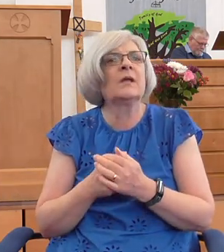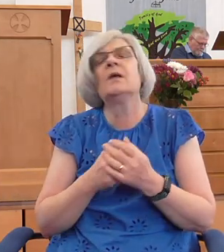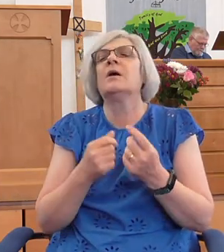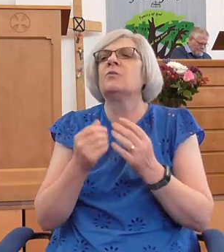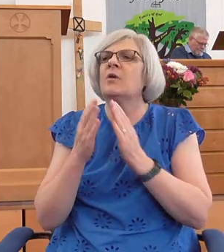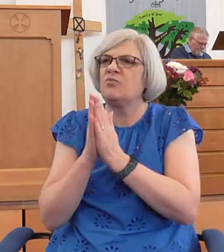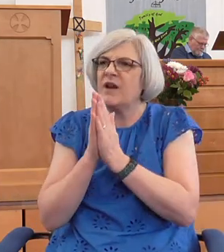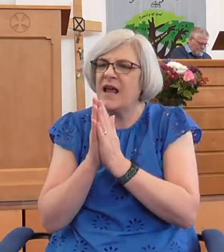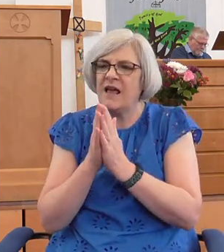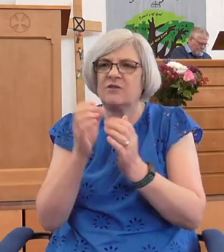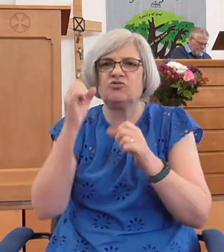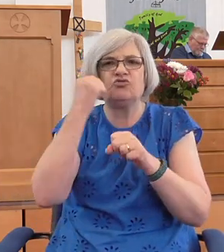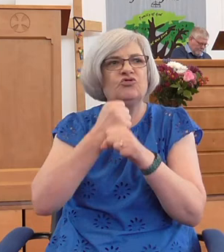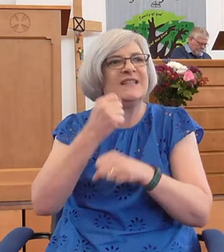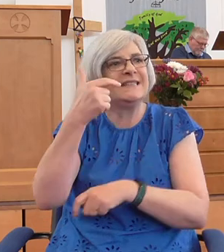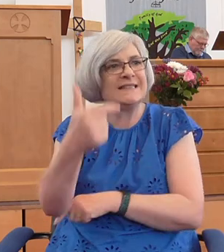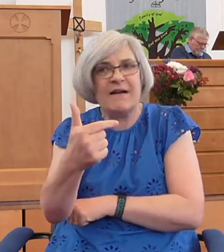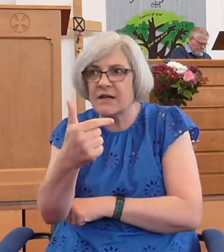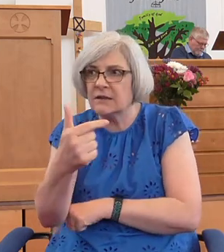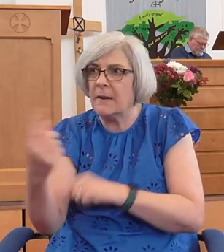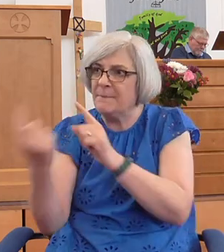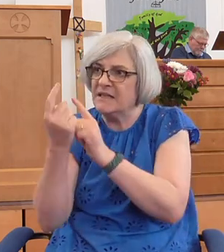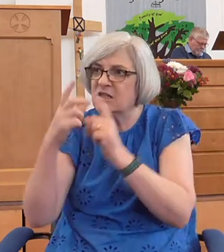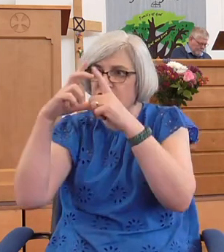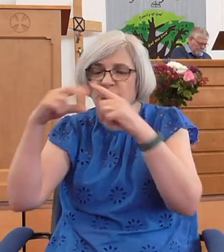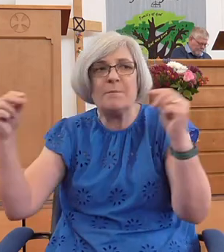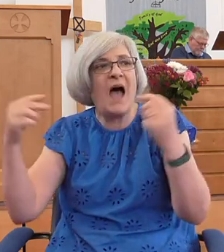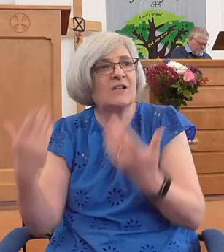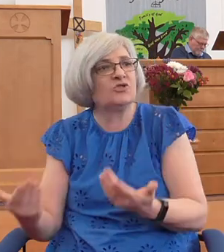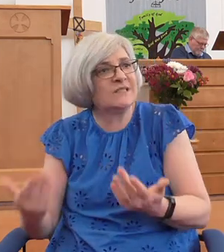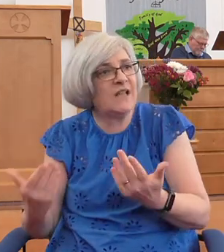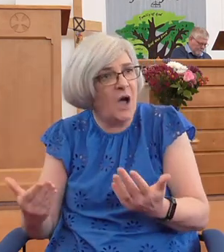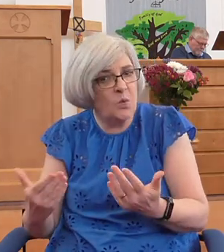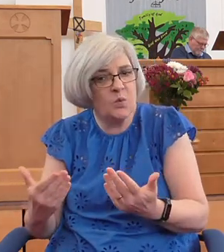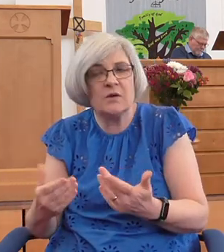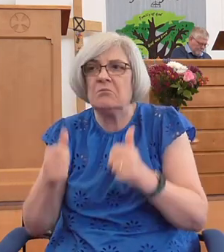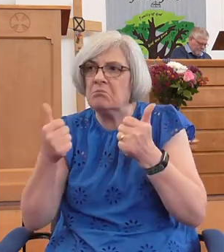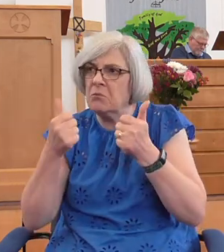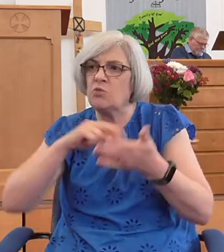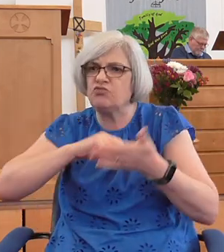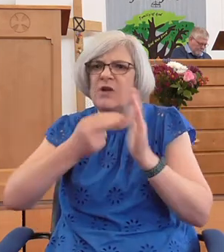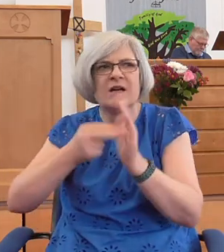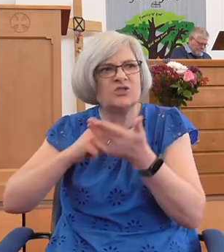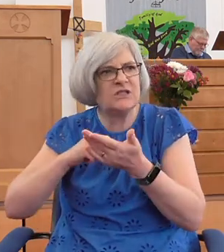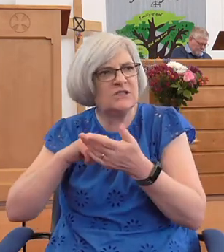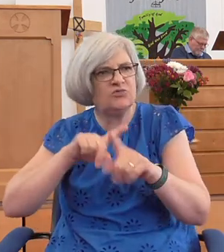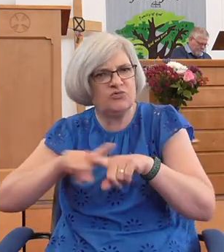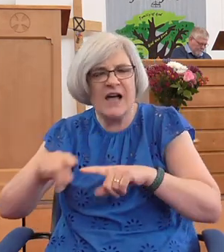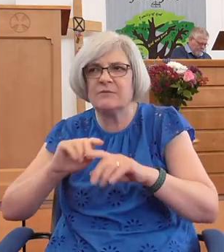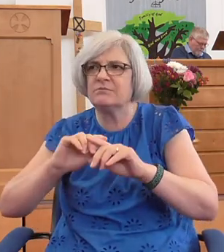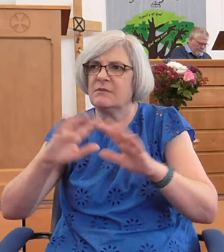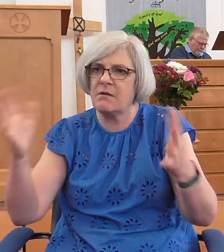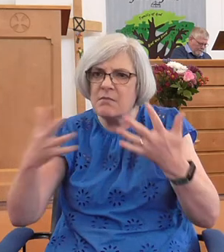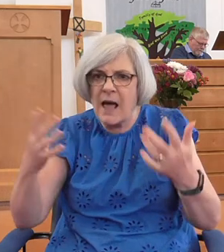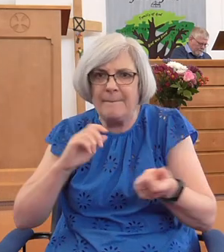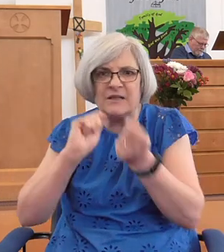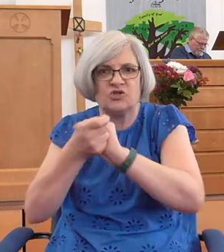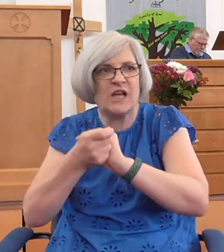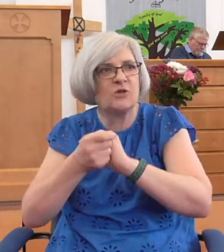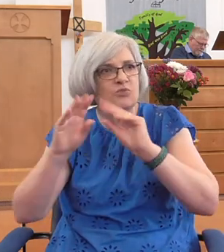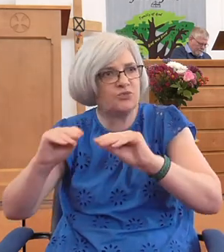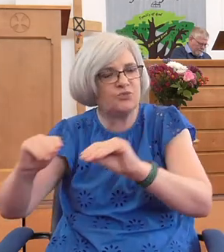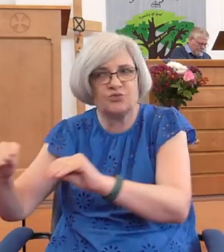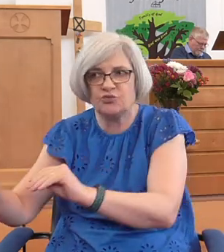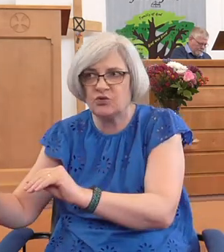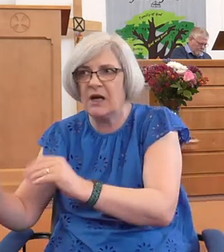the G7 leaders meeting in Hiroshima wisdom in laying out strategies around limiting climate change and allow them to all agree on how to tackle